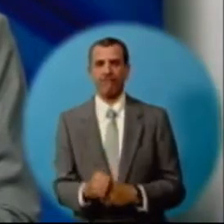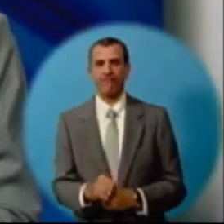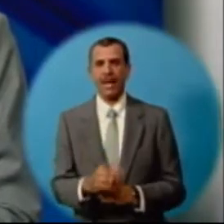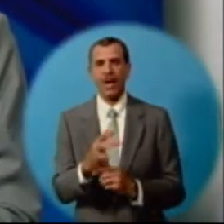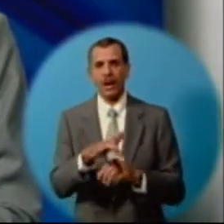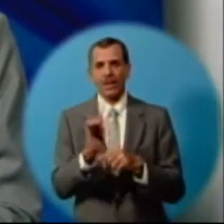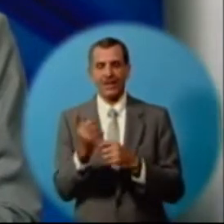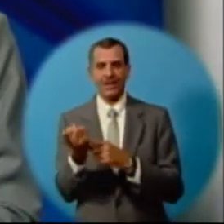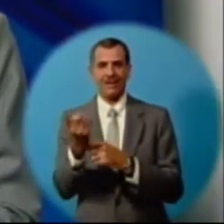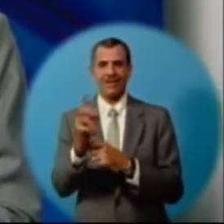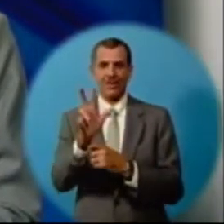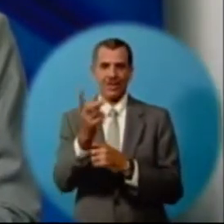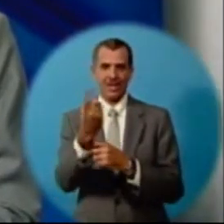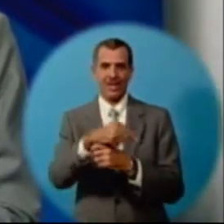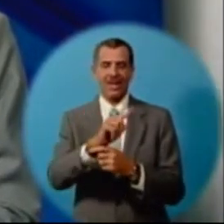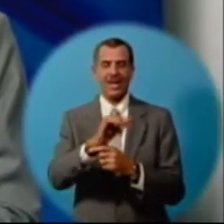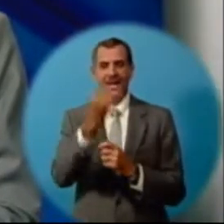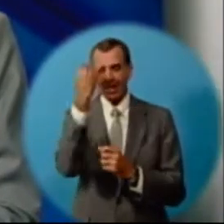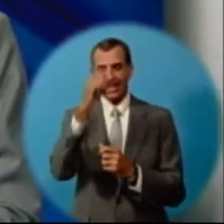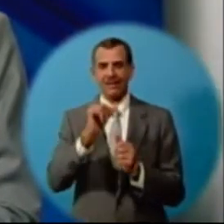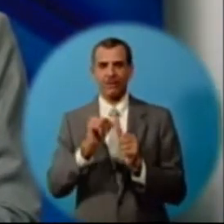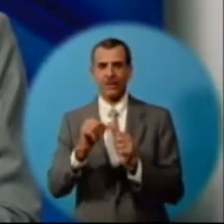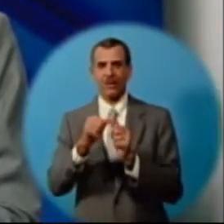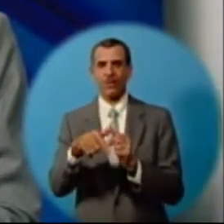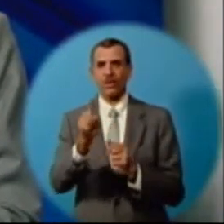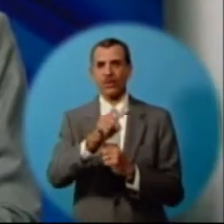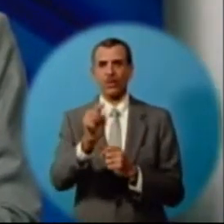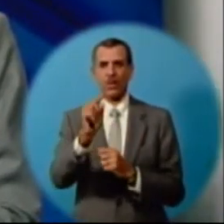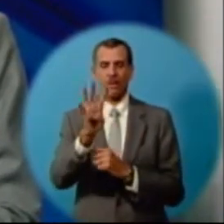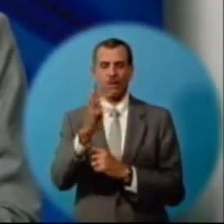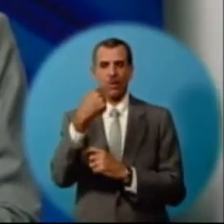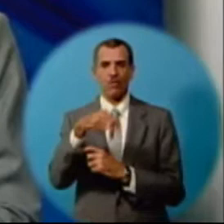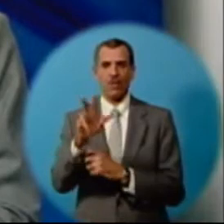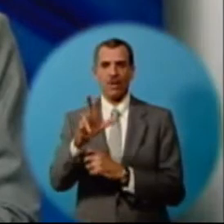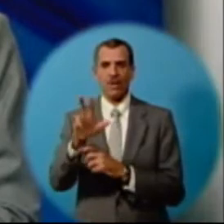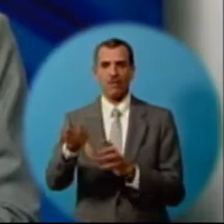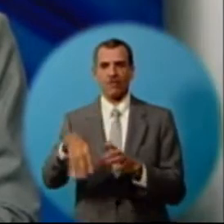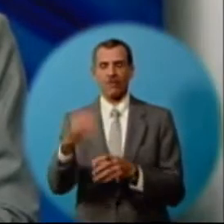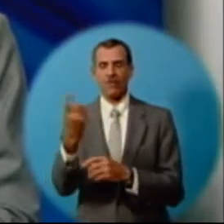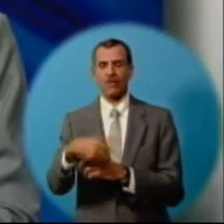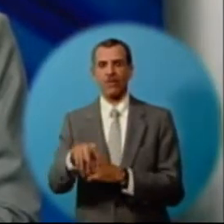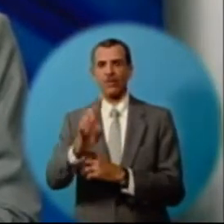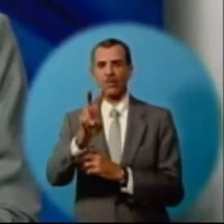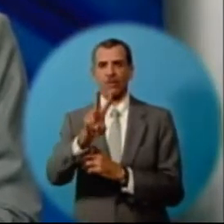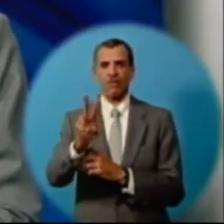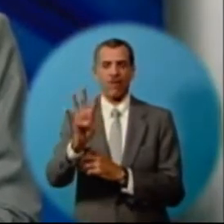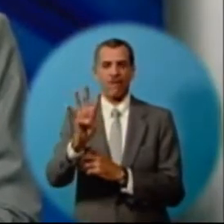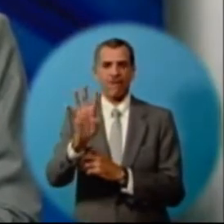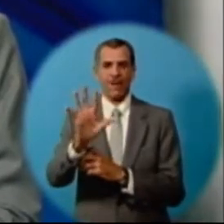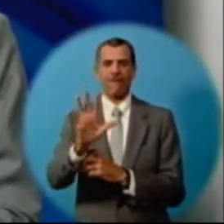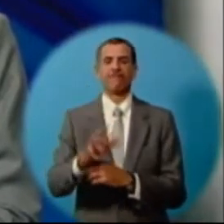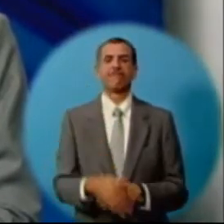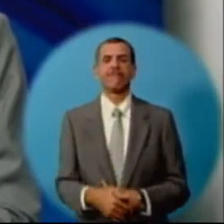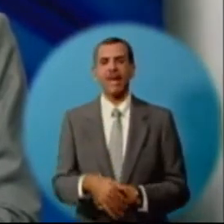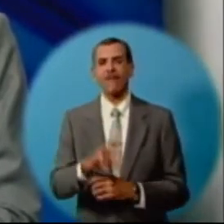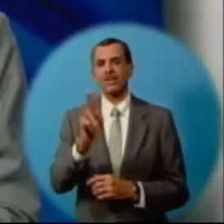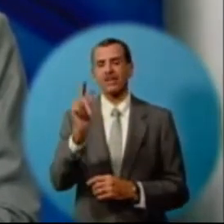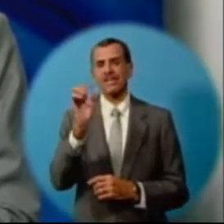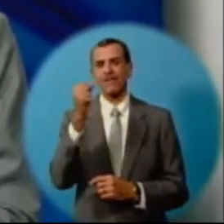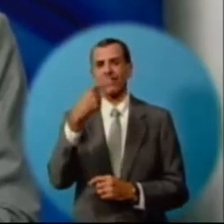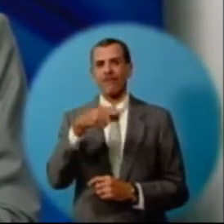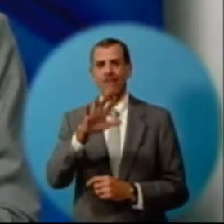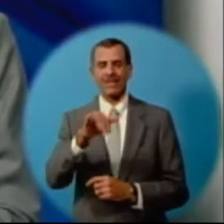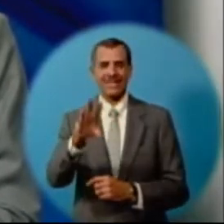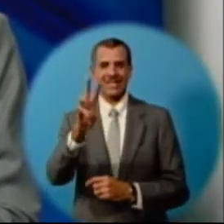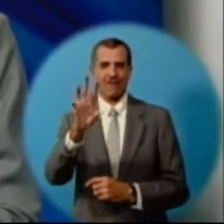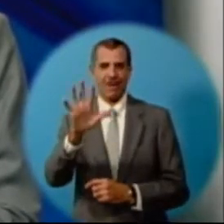on day 3, India A resumed on 124 for 3, were dismissed for 245. Versamy Perumal took 5 for